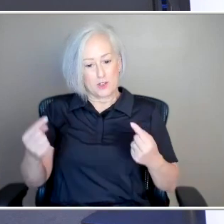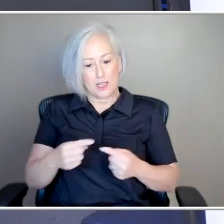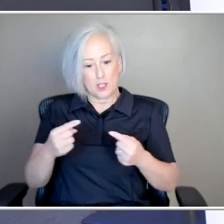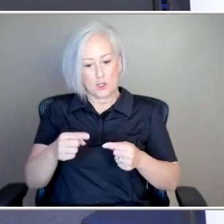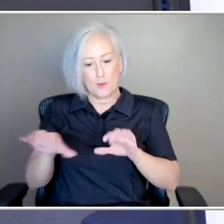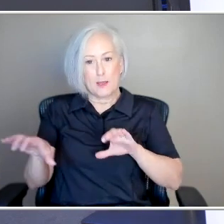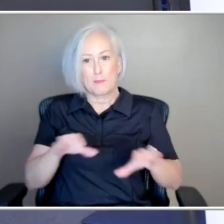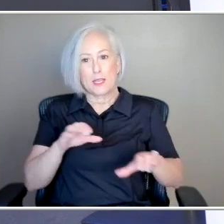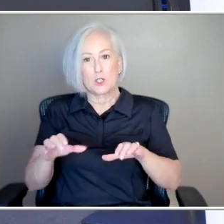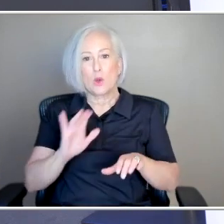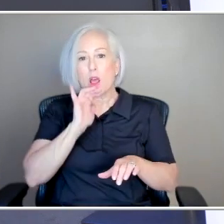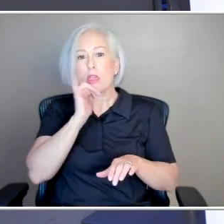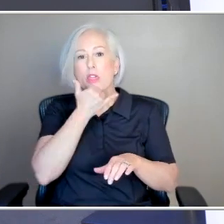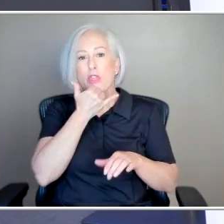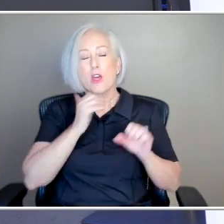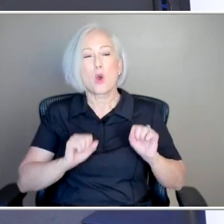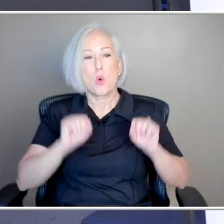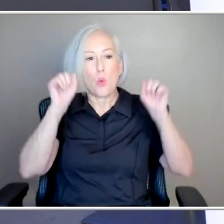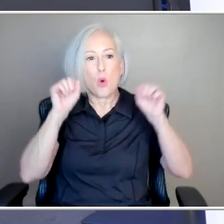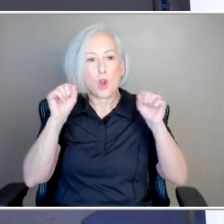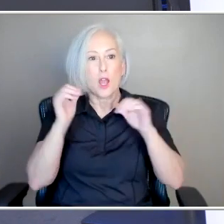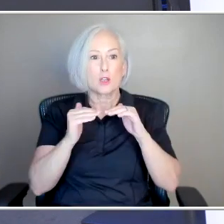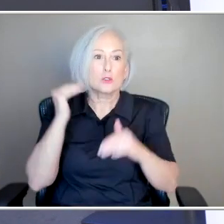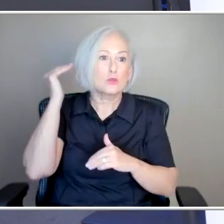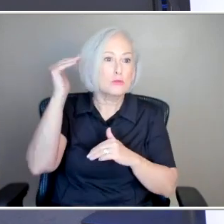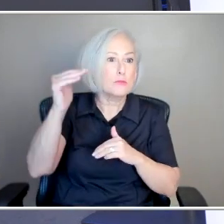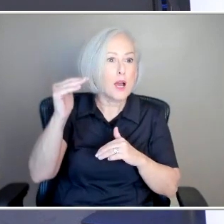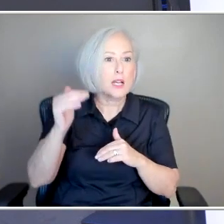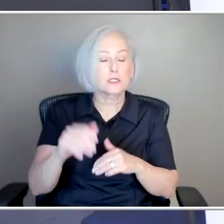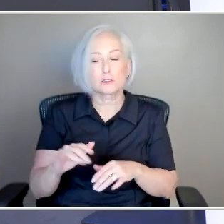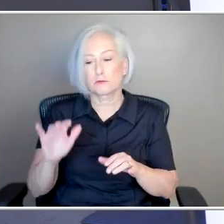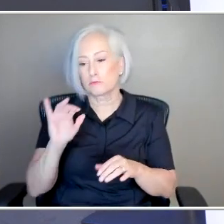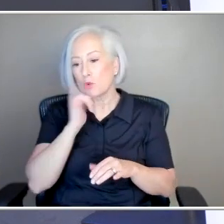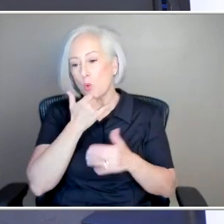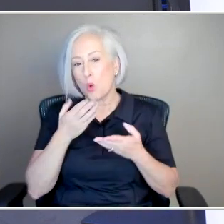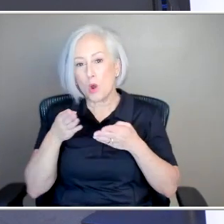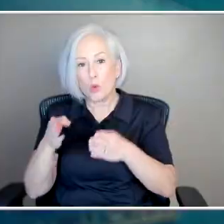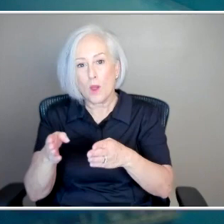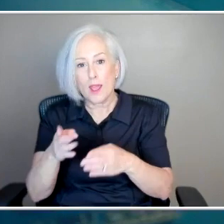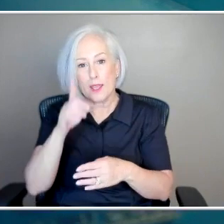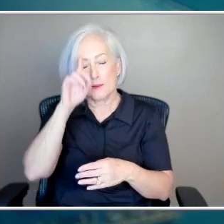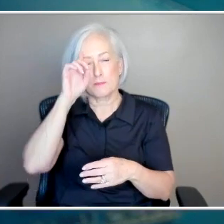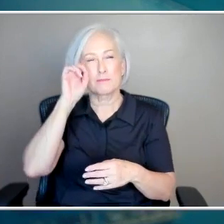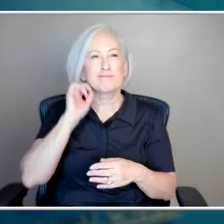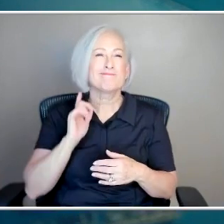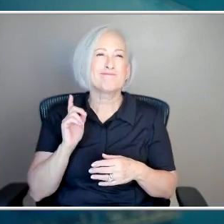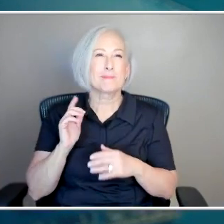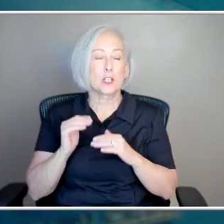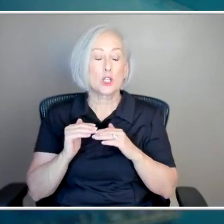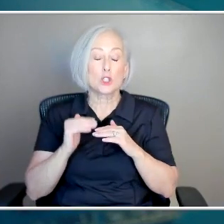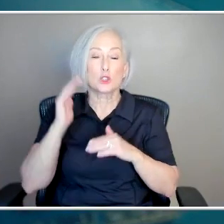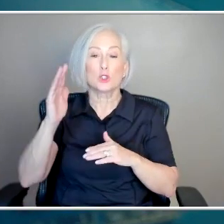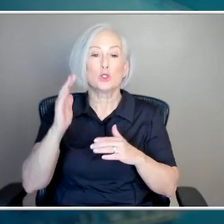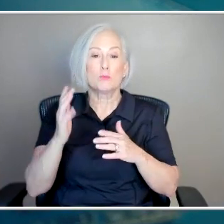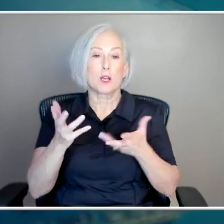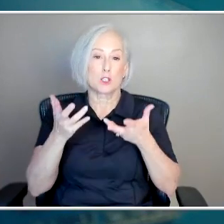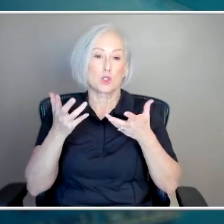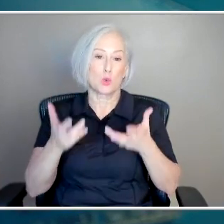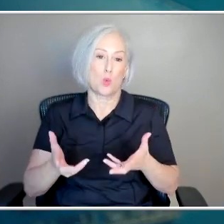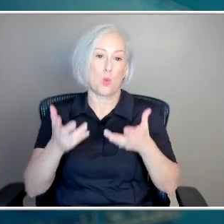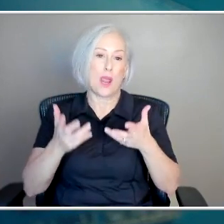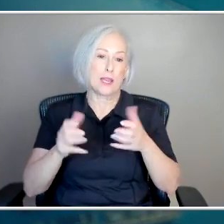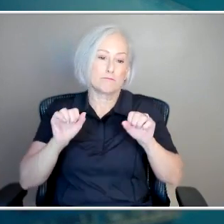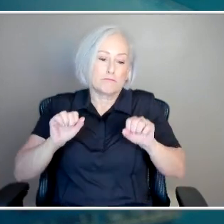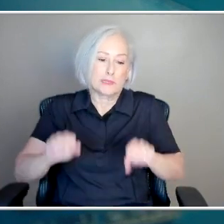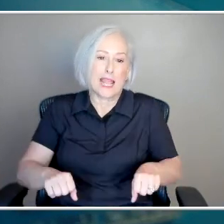workout, working out too hard, working out incorrectly, too much weight? Not necessarily. I mean, too much weight, it could certainly happen if you were squatting